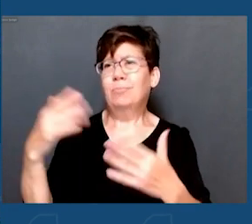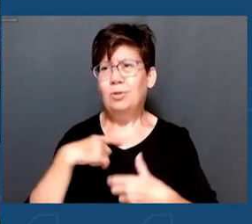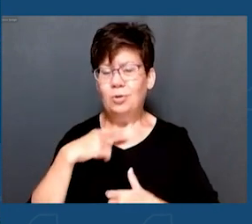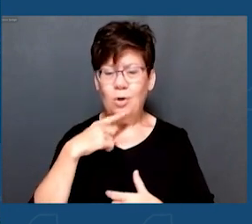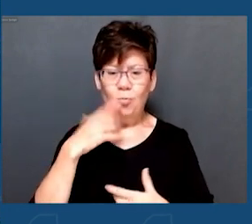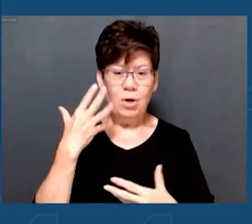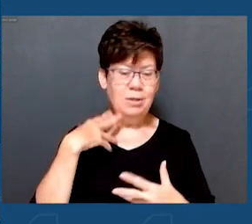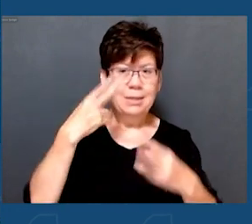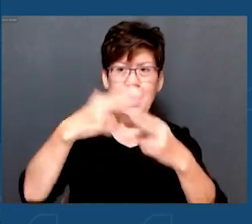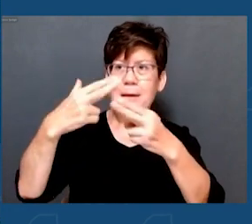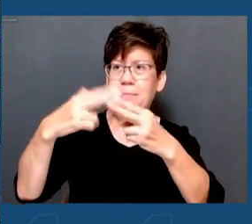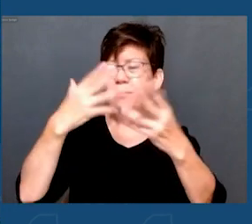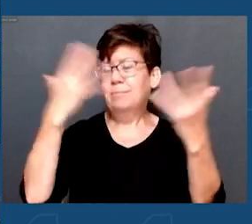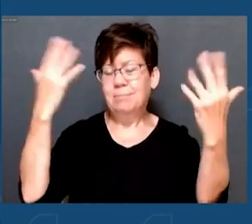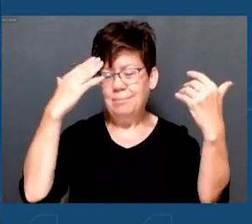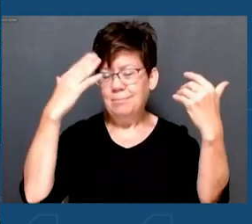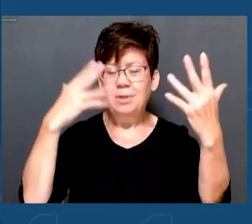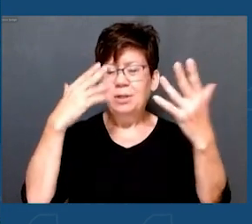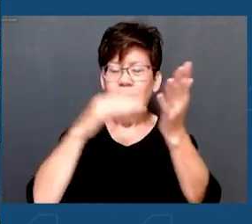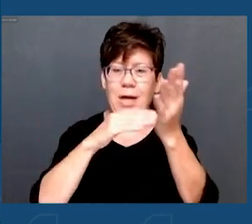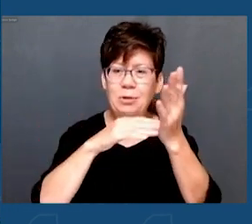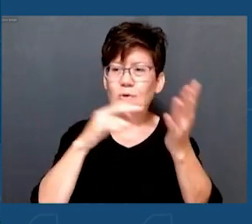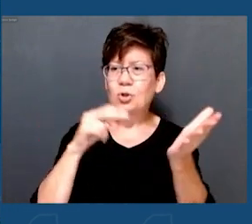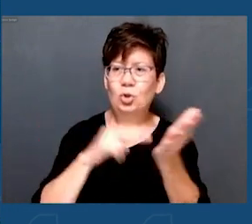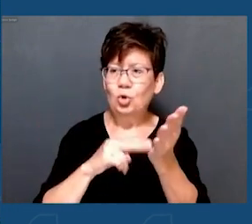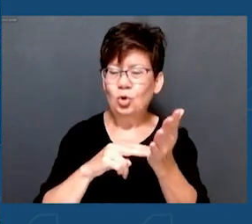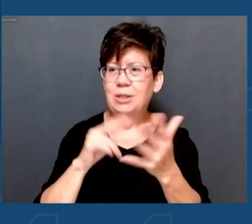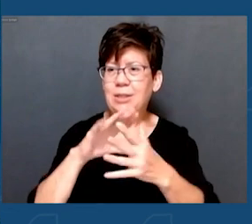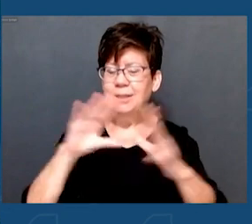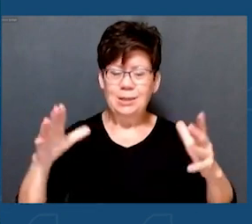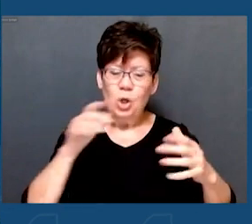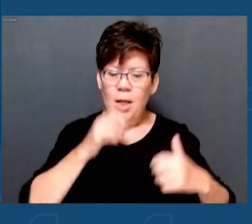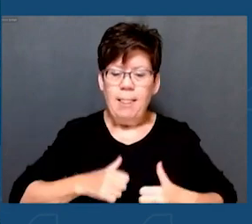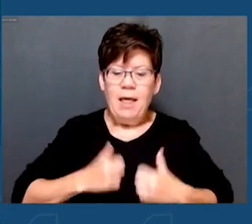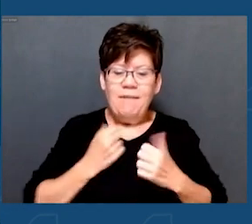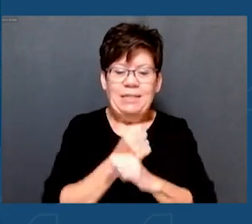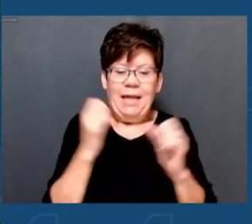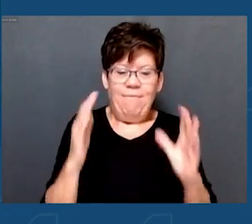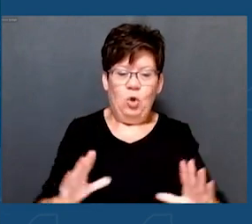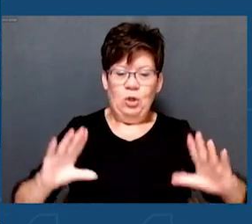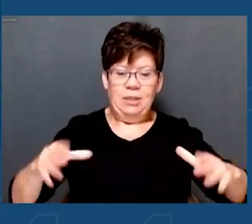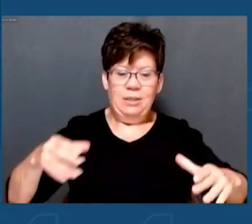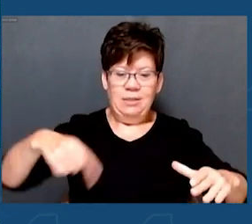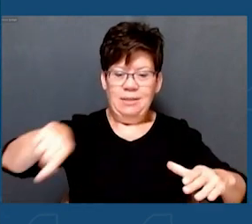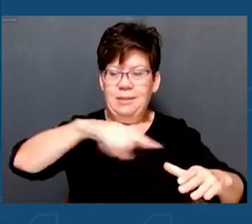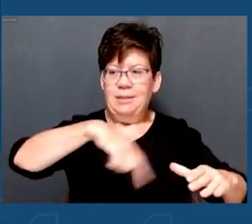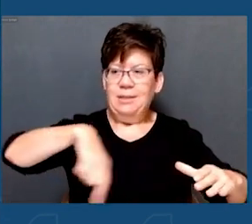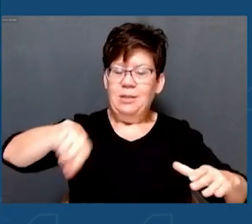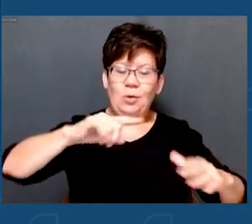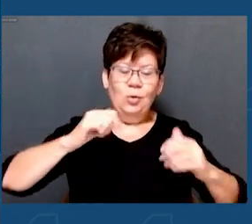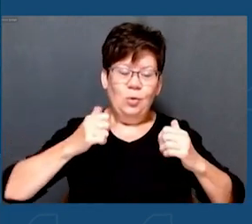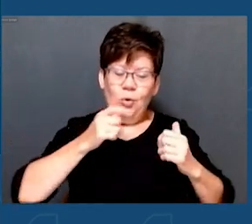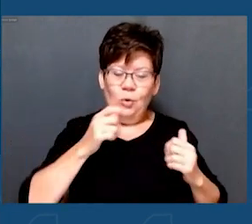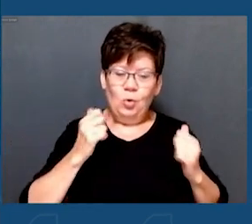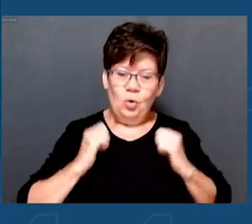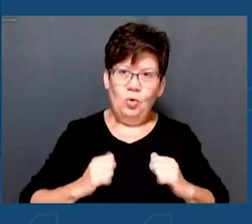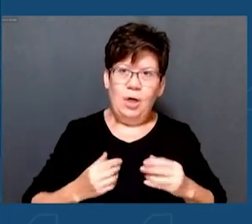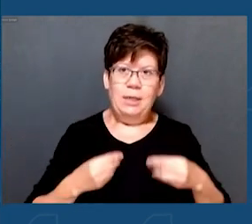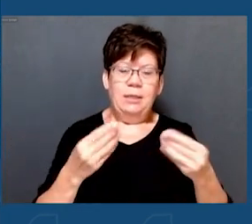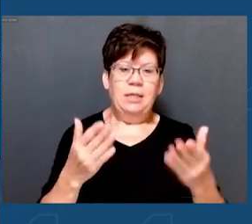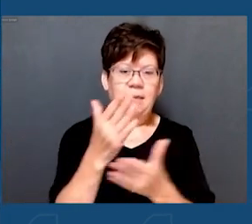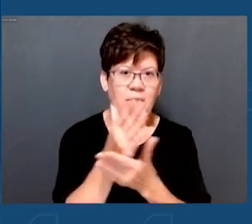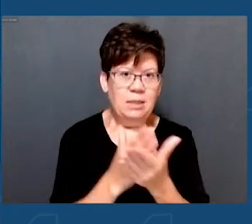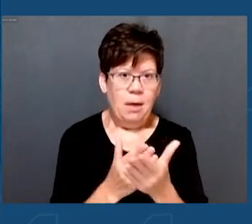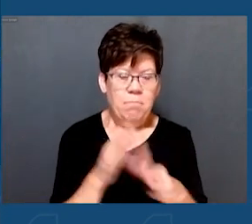men and women, the nurses, the doctors, the lifesavers who are restoring some sense of civility and sanity back in our